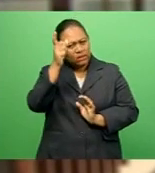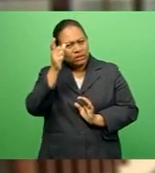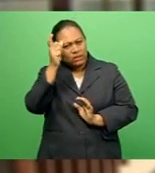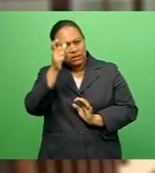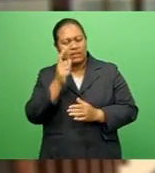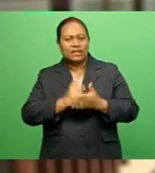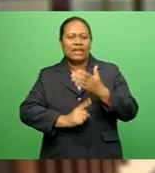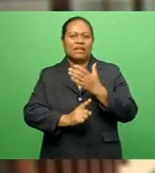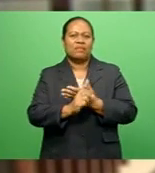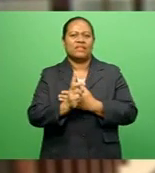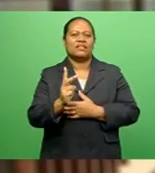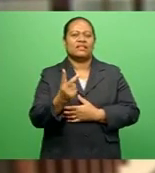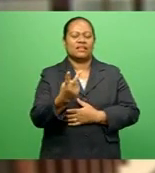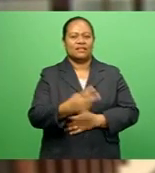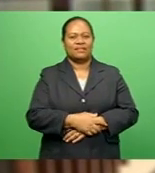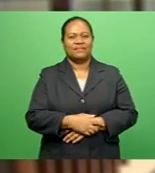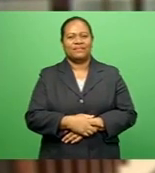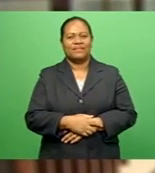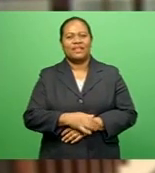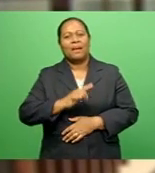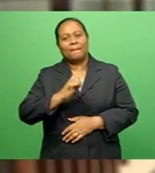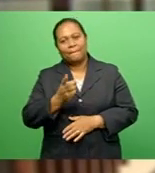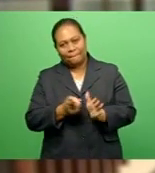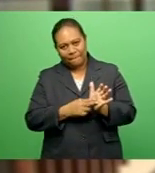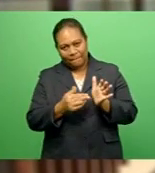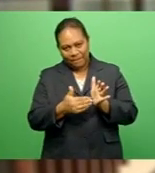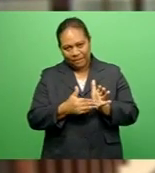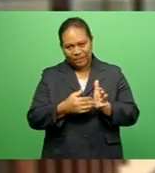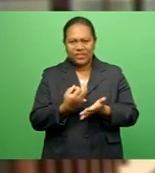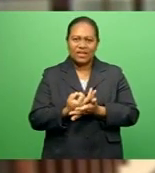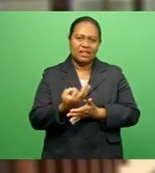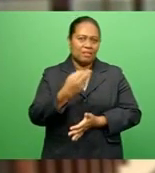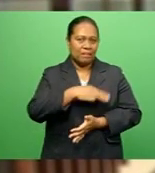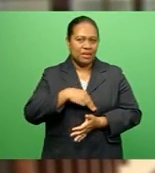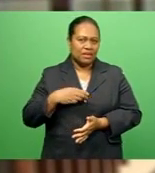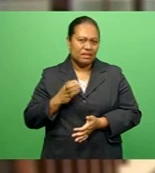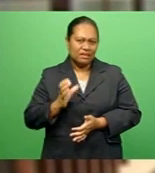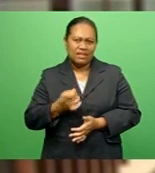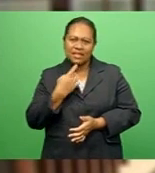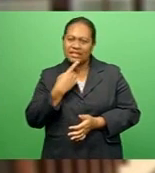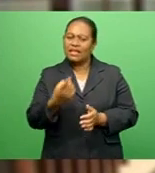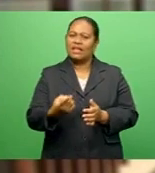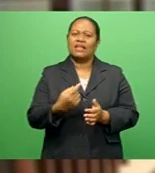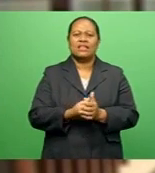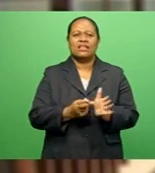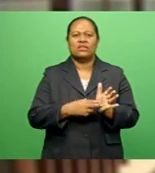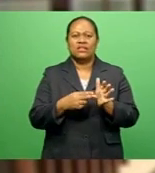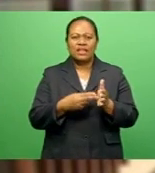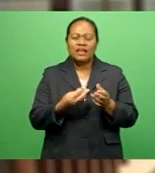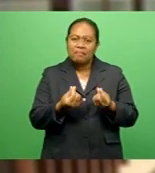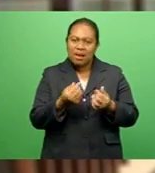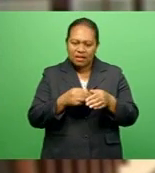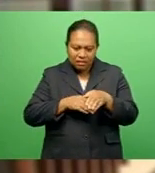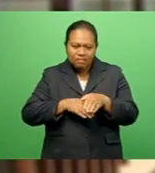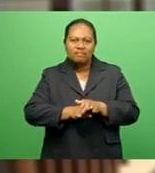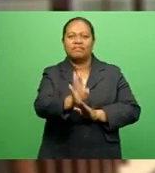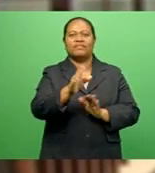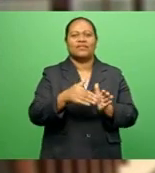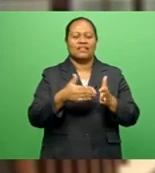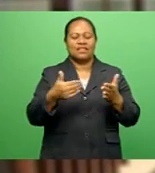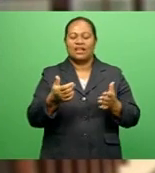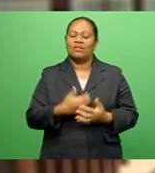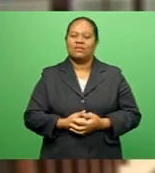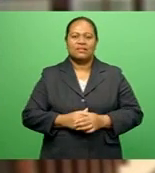looming second recession. However, New Zealand's finance minister said the Kiwi economy is resilient and still among the best in the